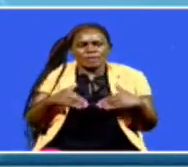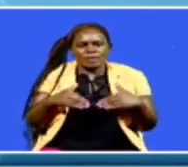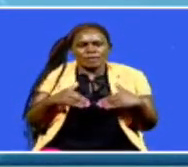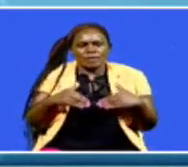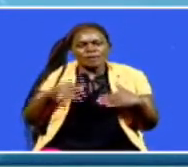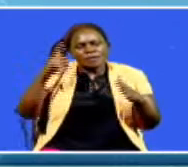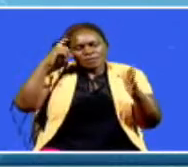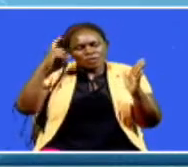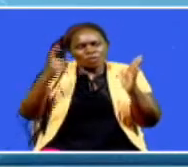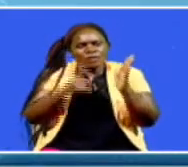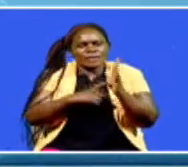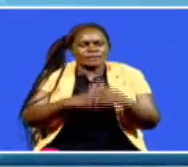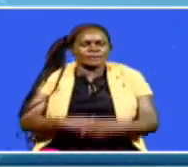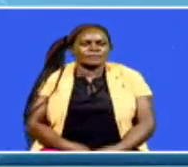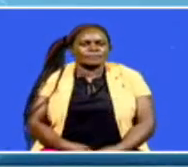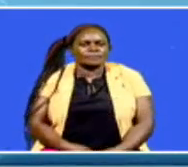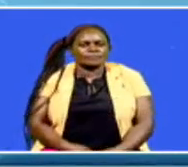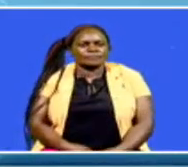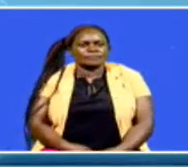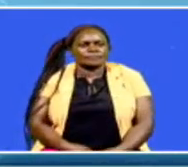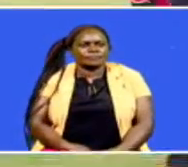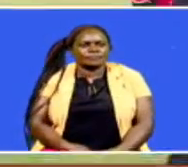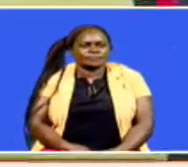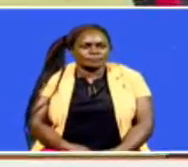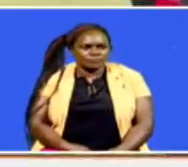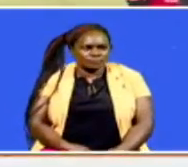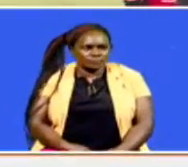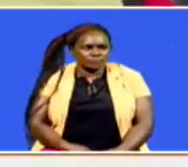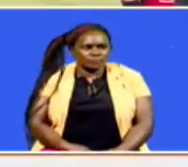Gashuhi has more details.